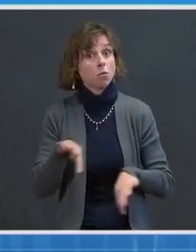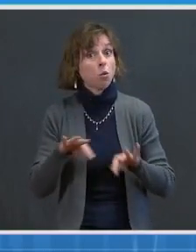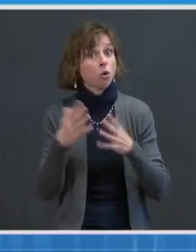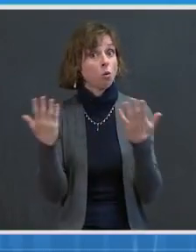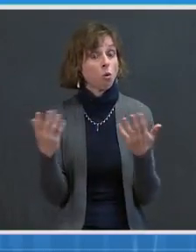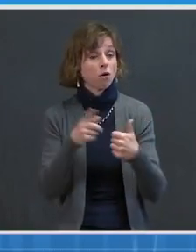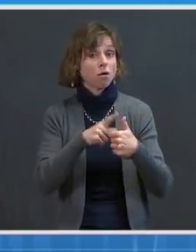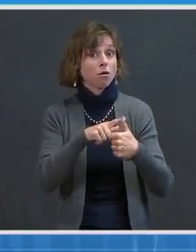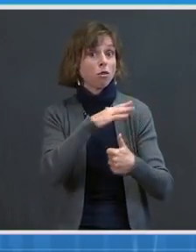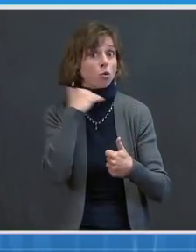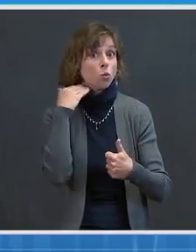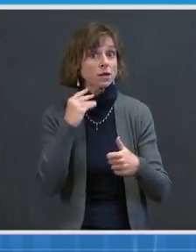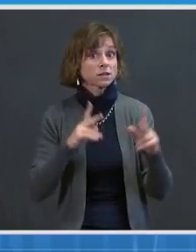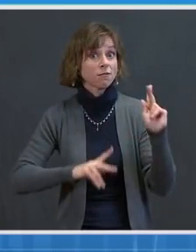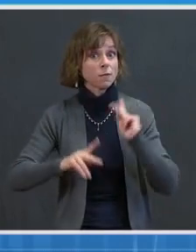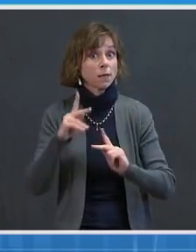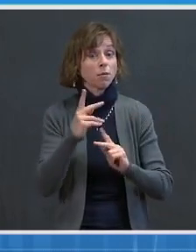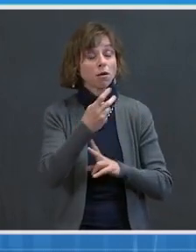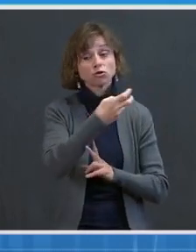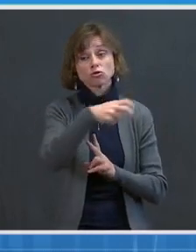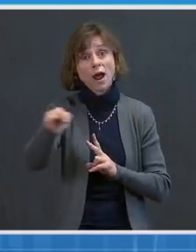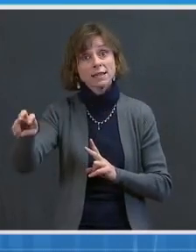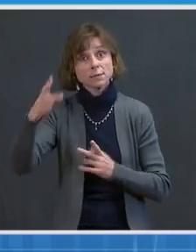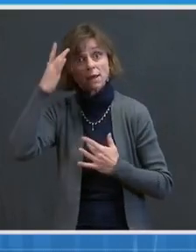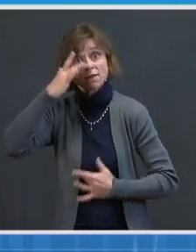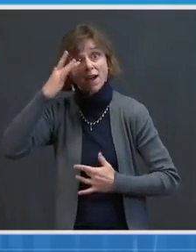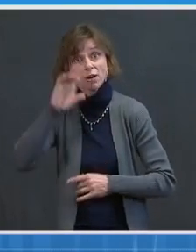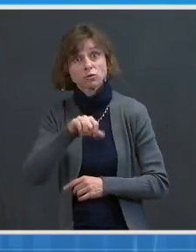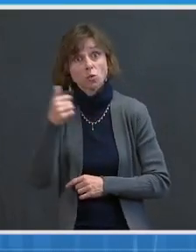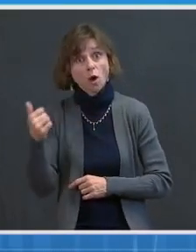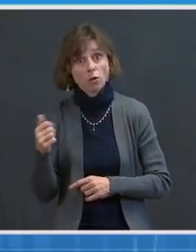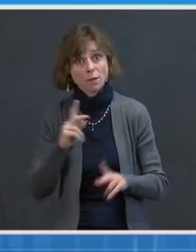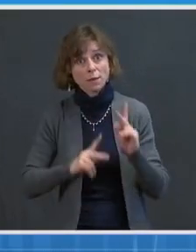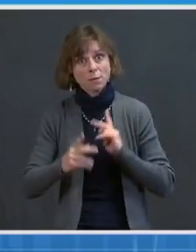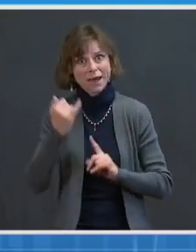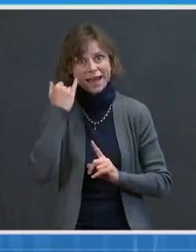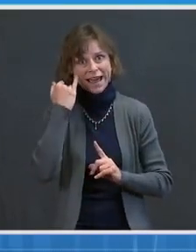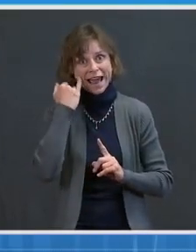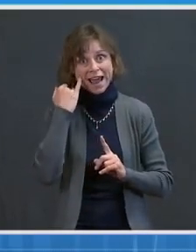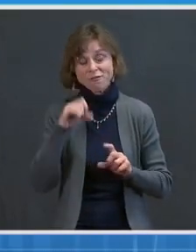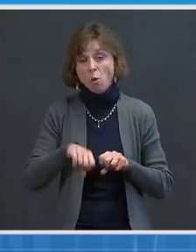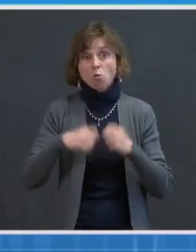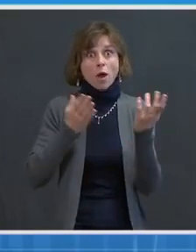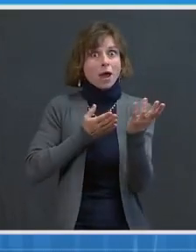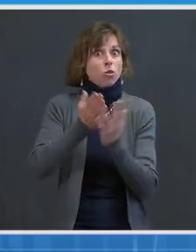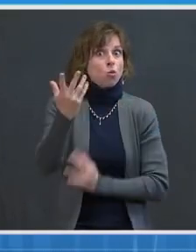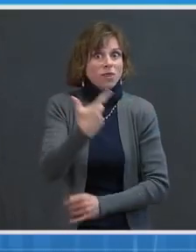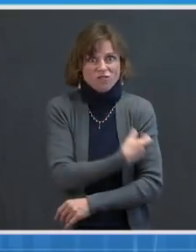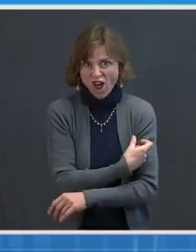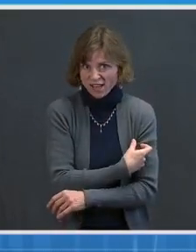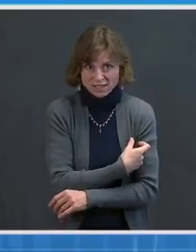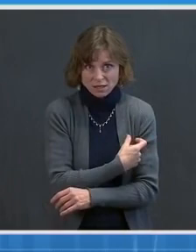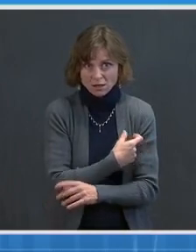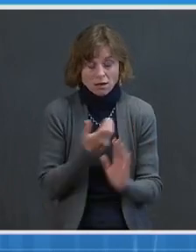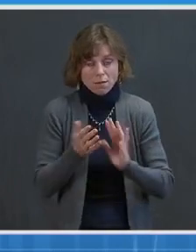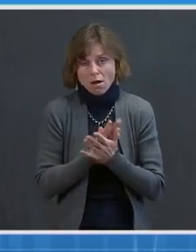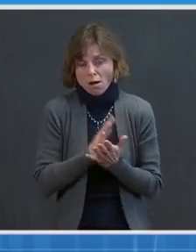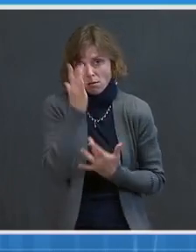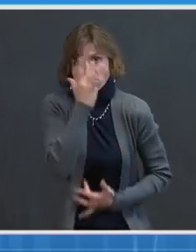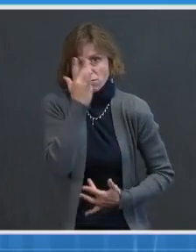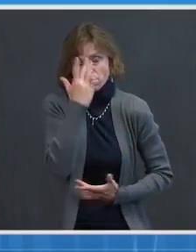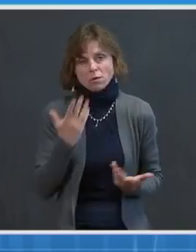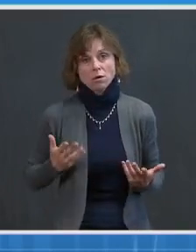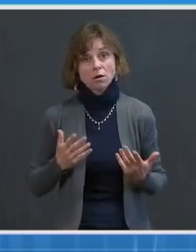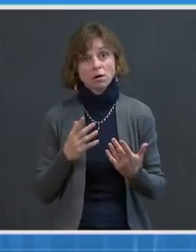people transmitting the virus to others if they have a vaccine breakthrough and become infected, how long protection from